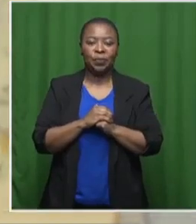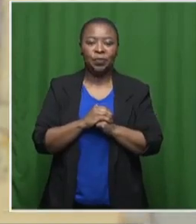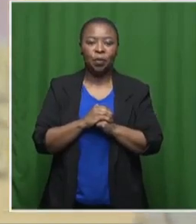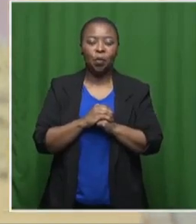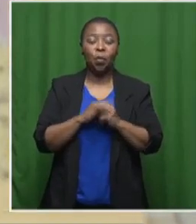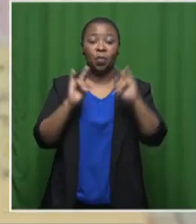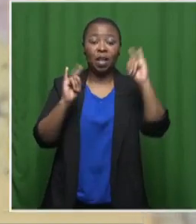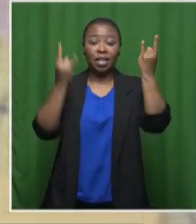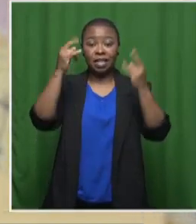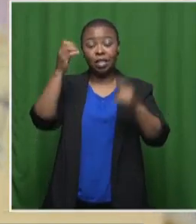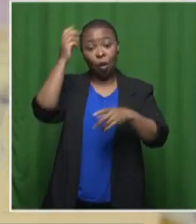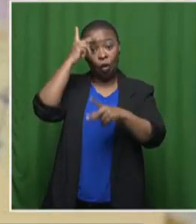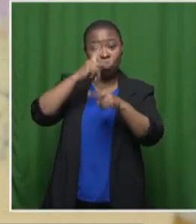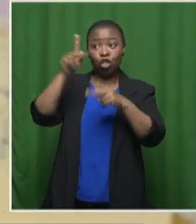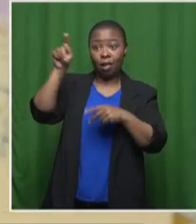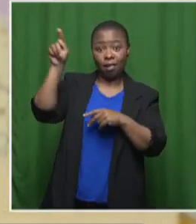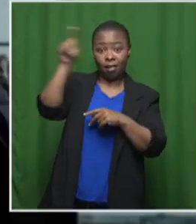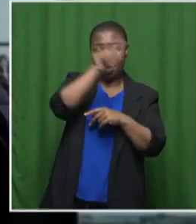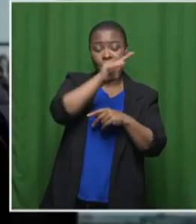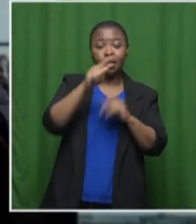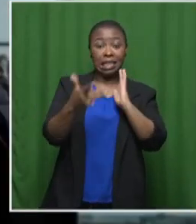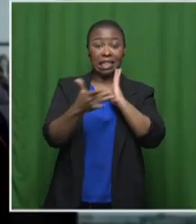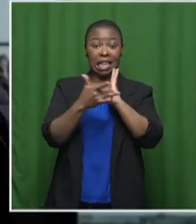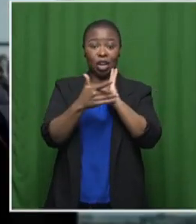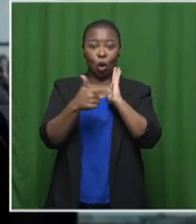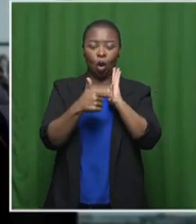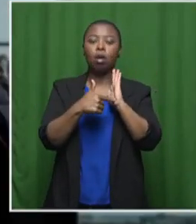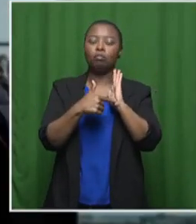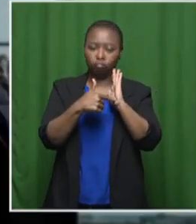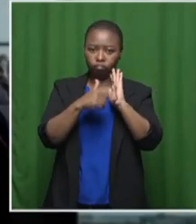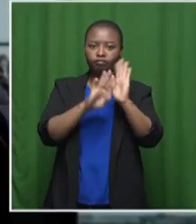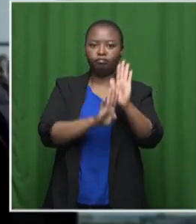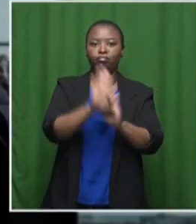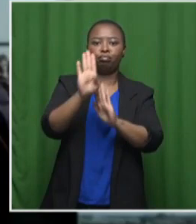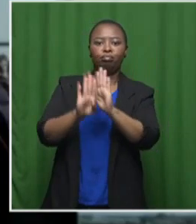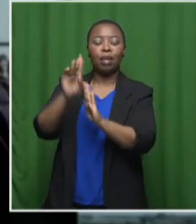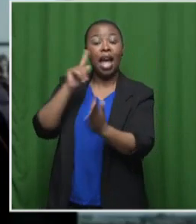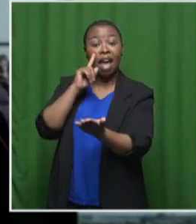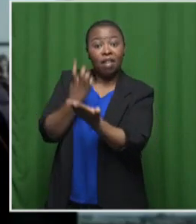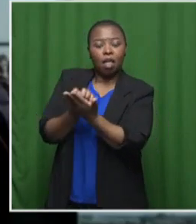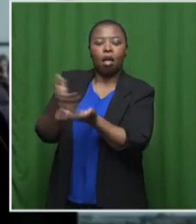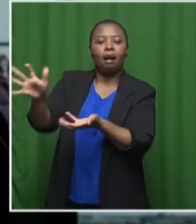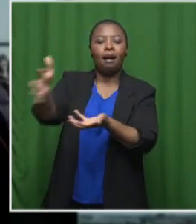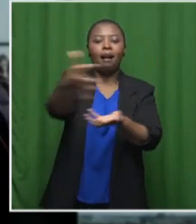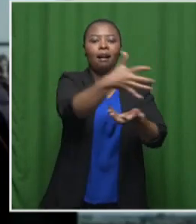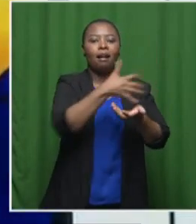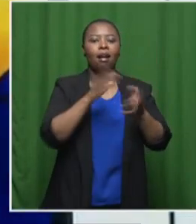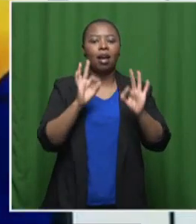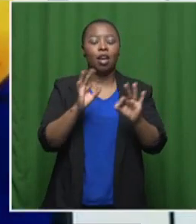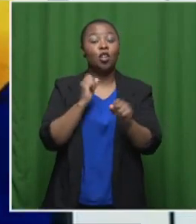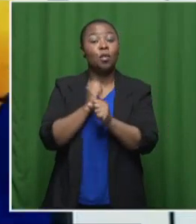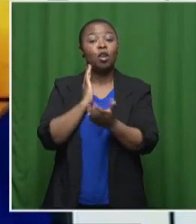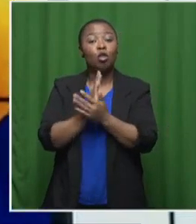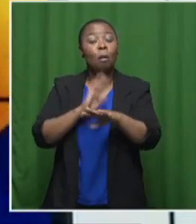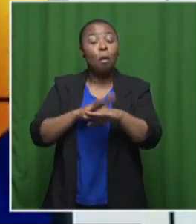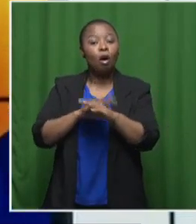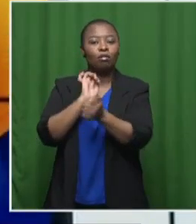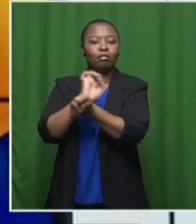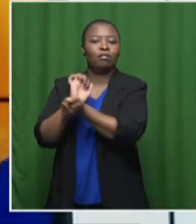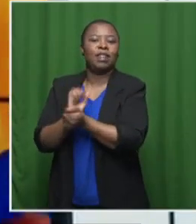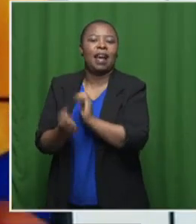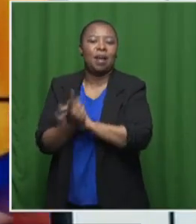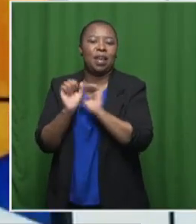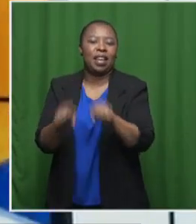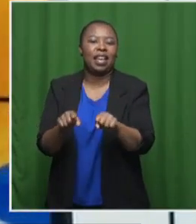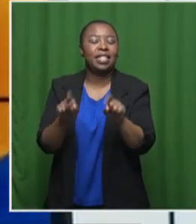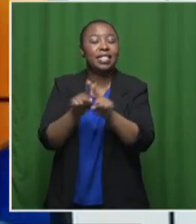City officials say the cutting-edge technology will enhance the quality of evidence gathering to ensure more convictions, but will at the